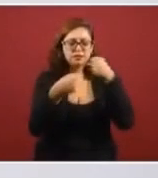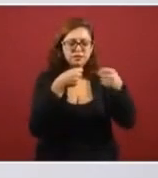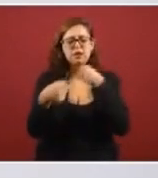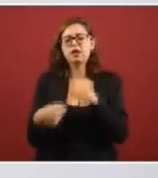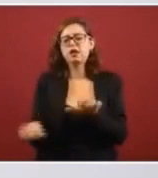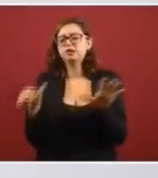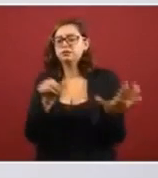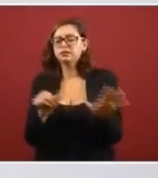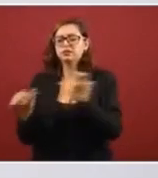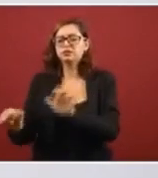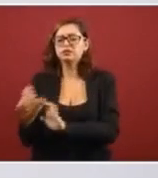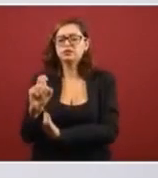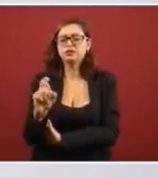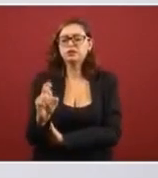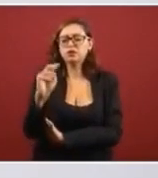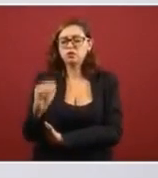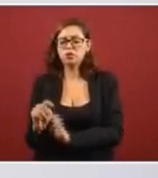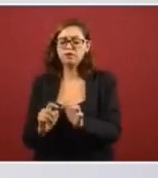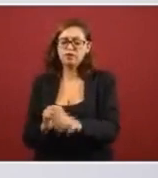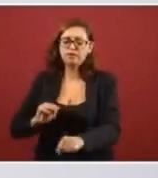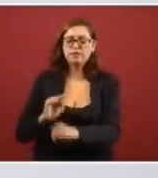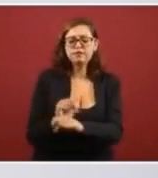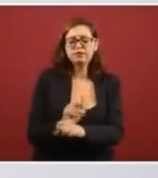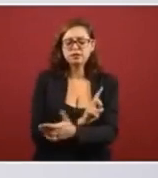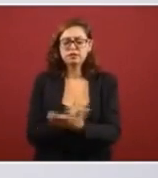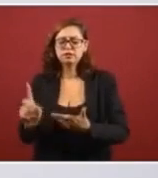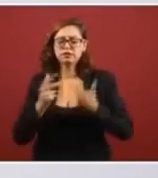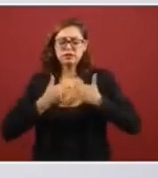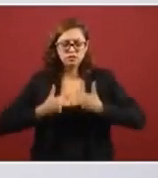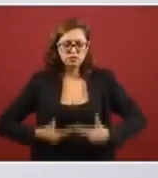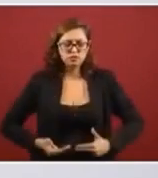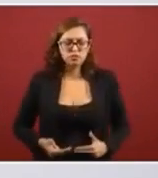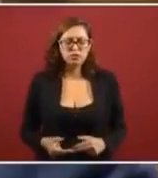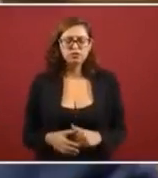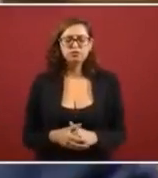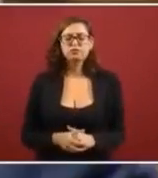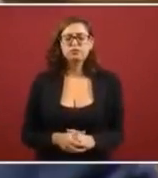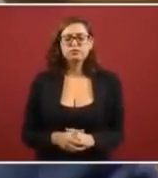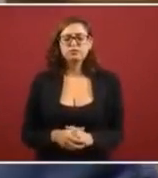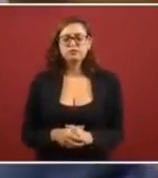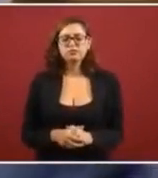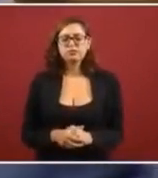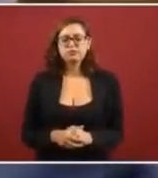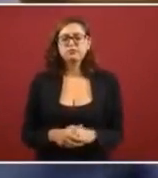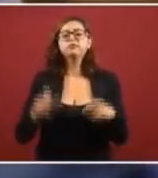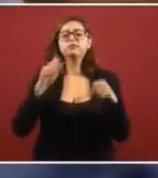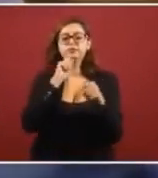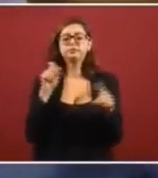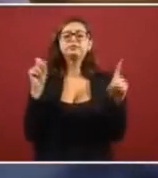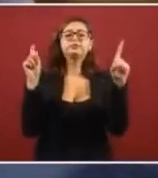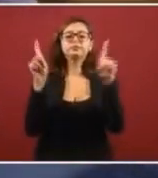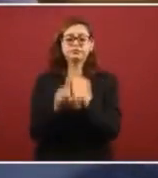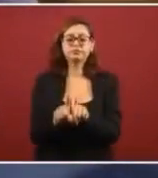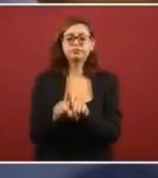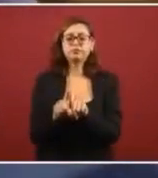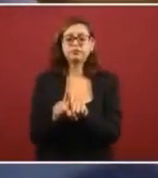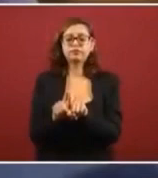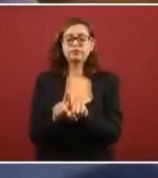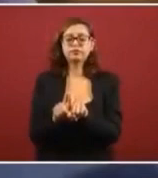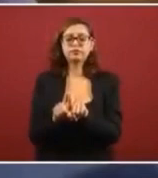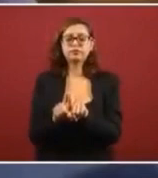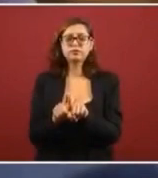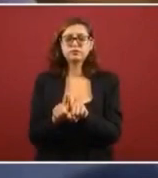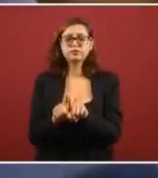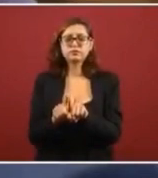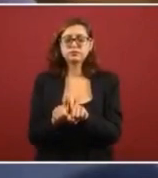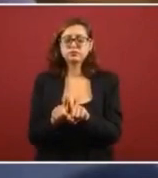newspaper and 639 Human Rights protectors and we also